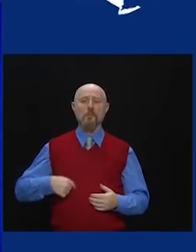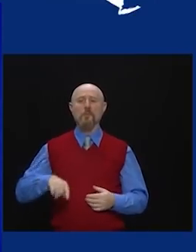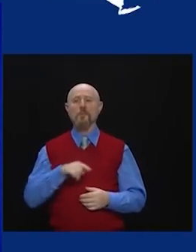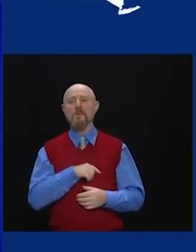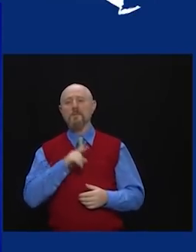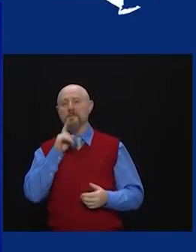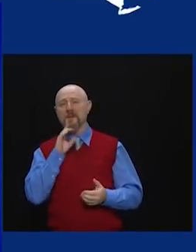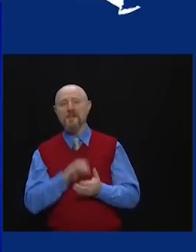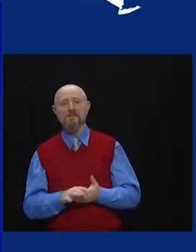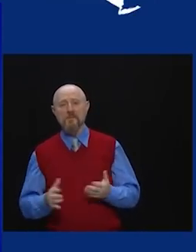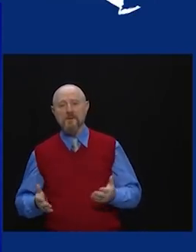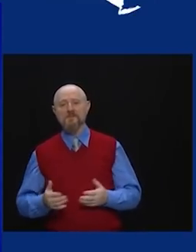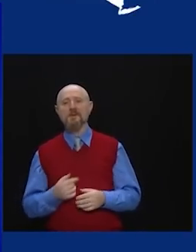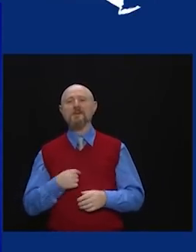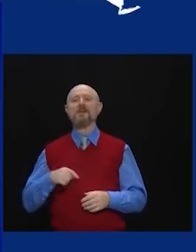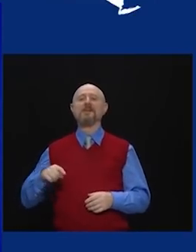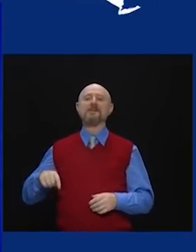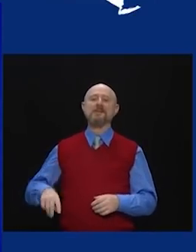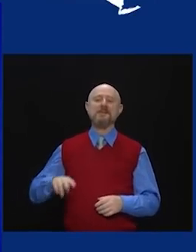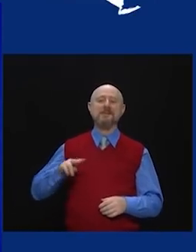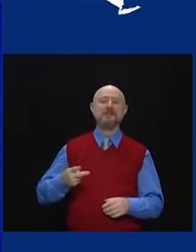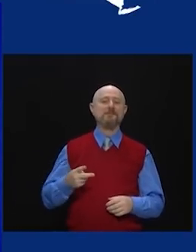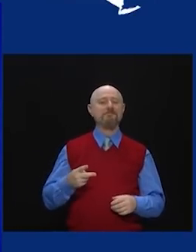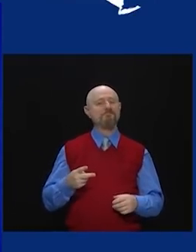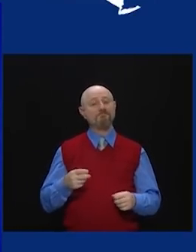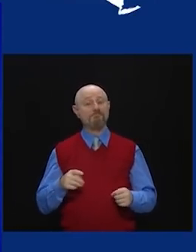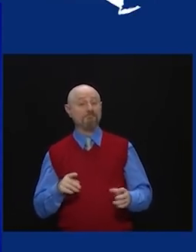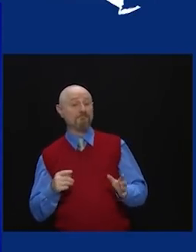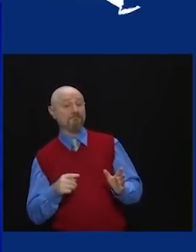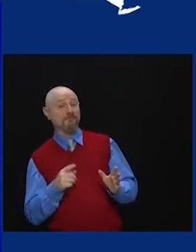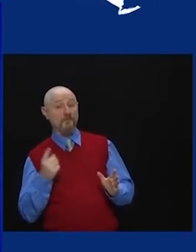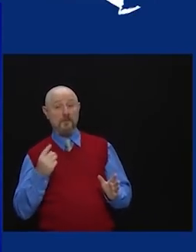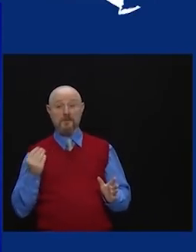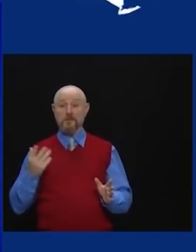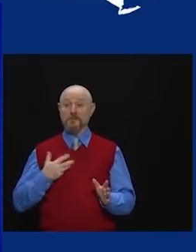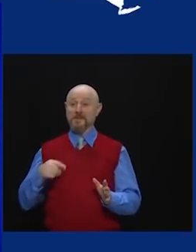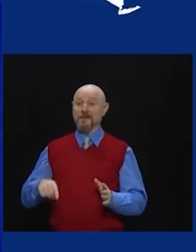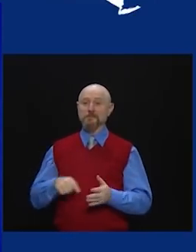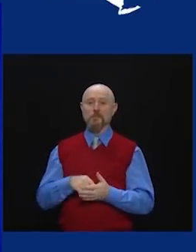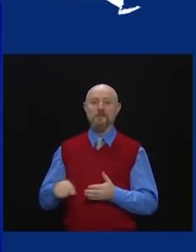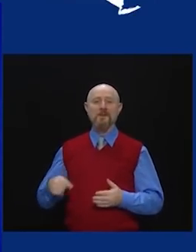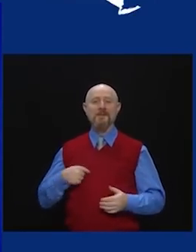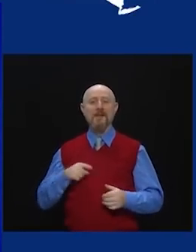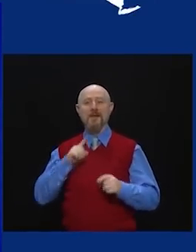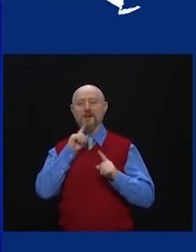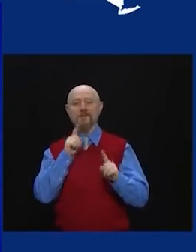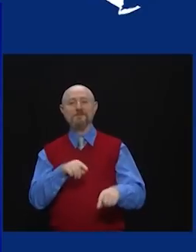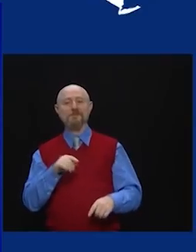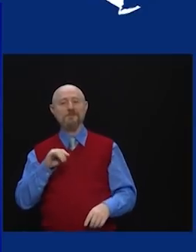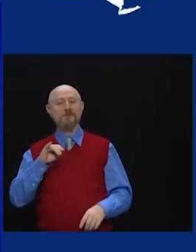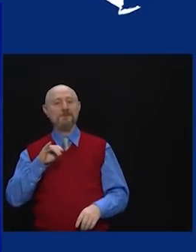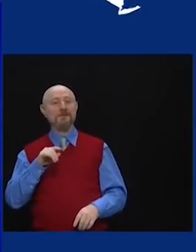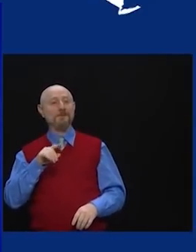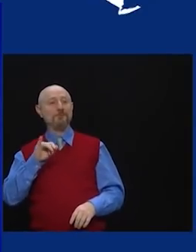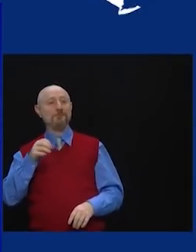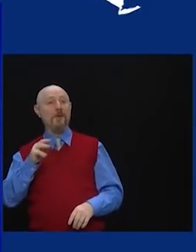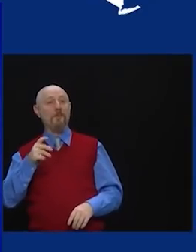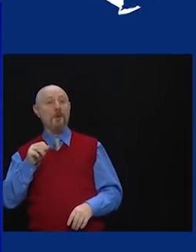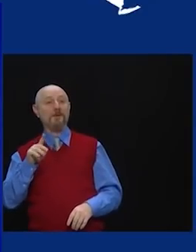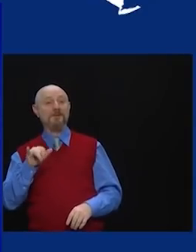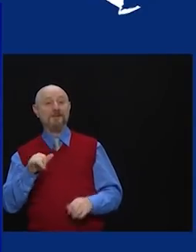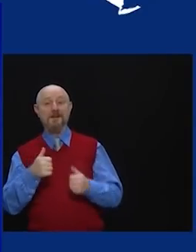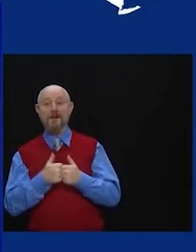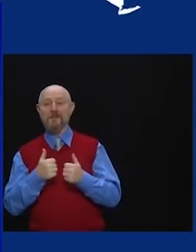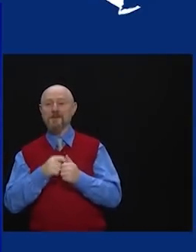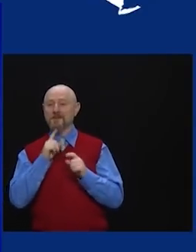was told I was a question on a Jeopardy question this week, and not everybody got it the first time, and now I'm joined by one of those people that we're going to